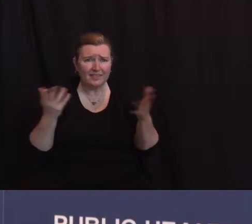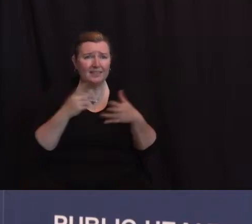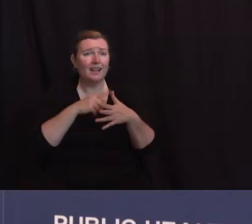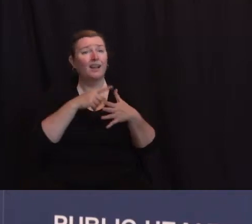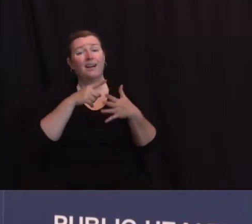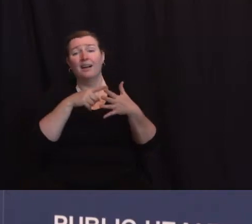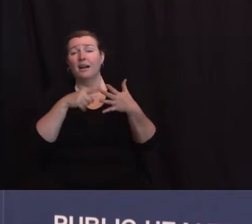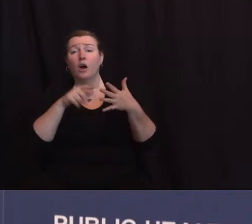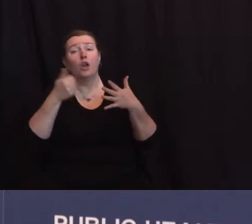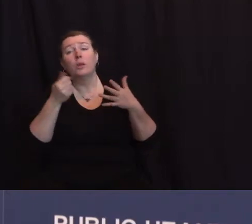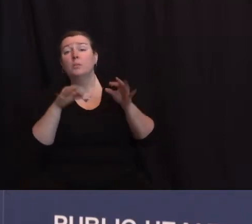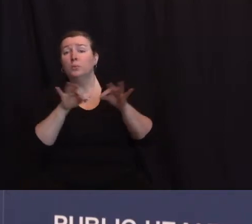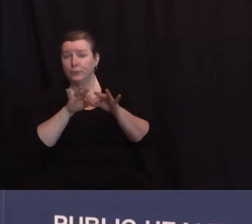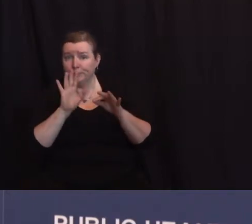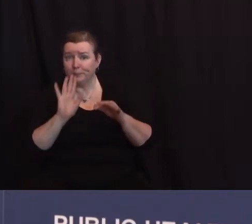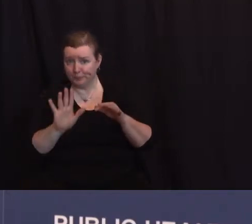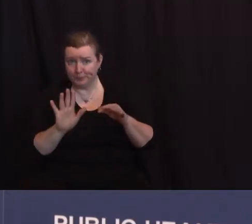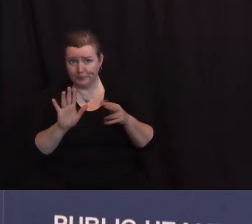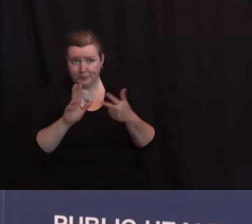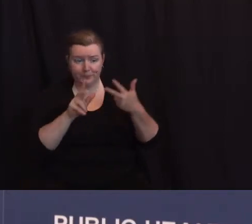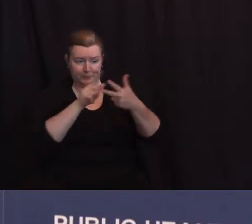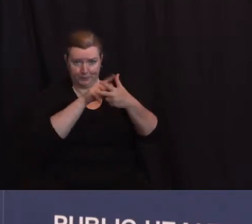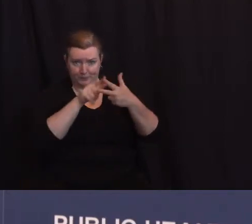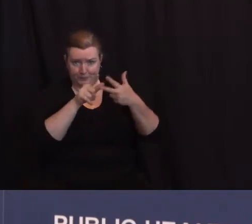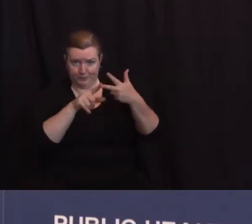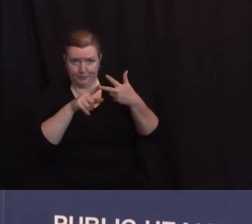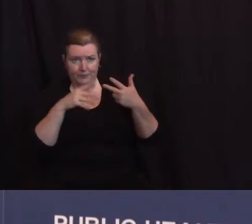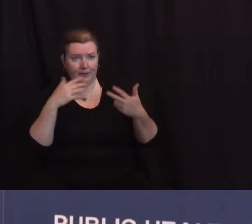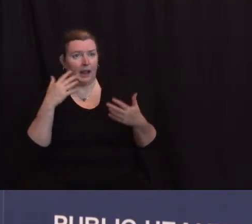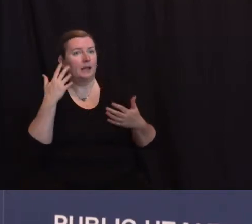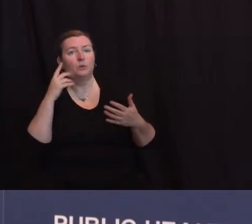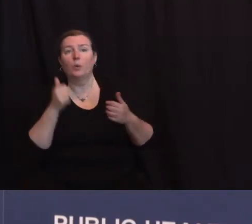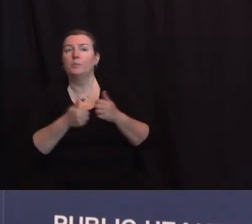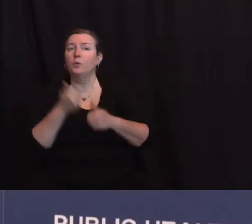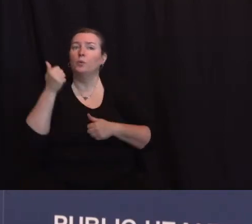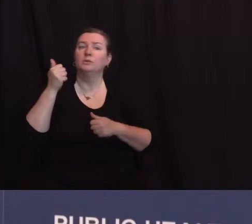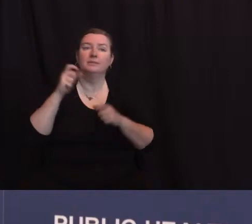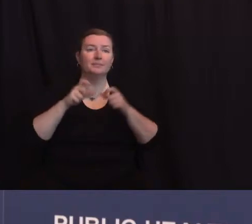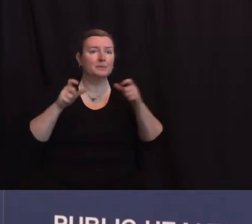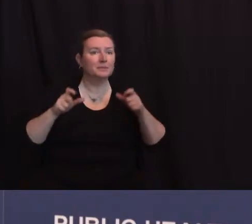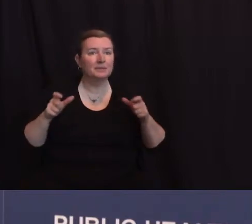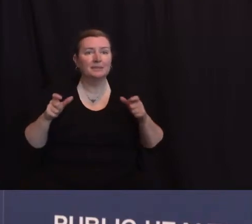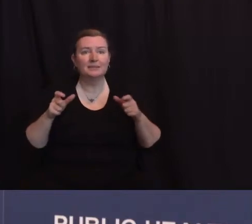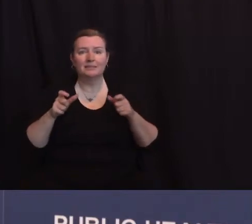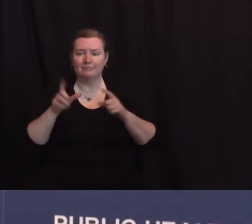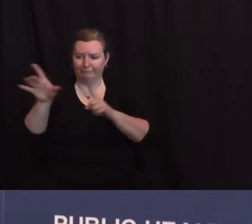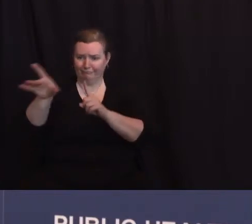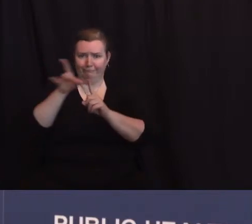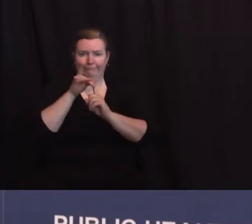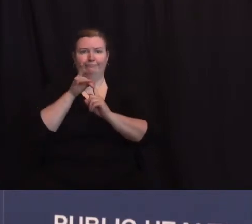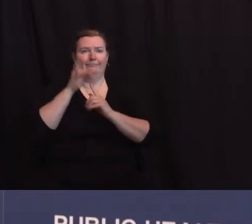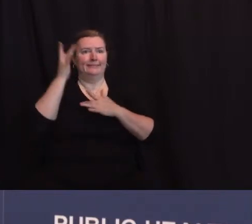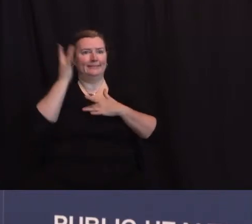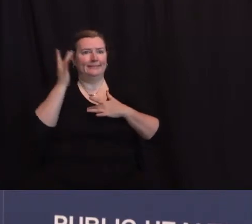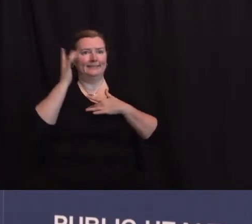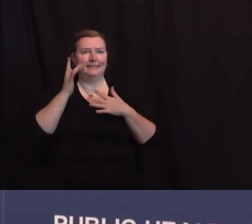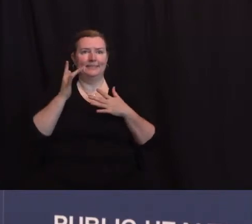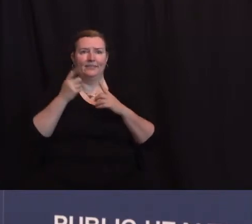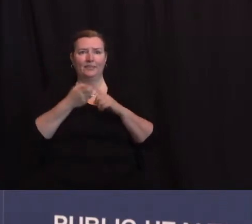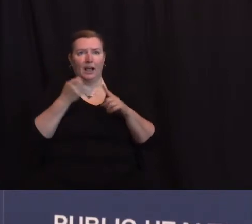thing. I don't know where most of the people in the state got infected, but they all got infected from somewhere. And